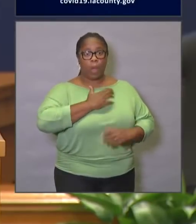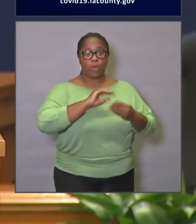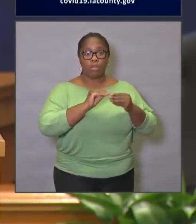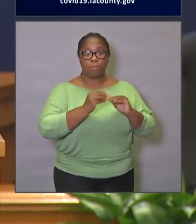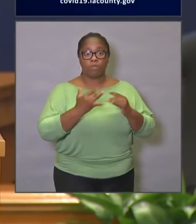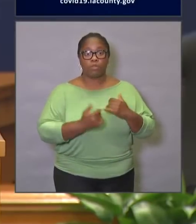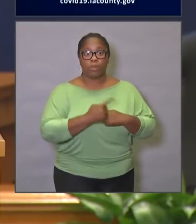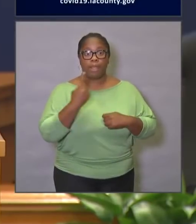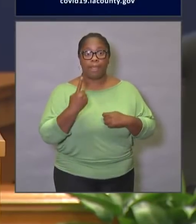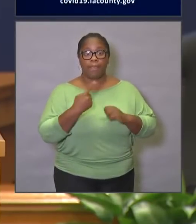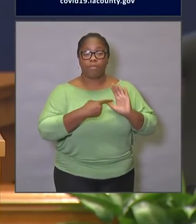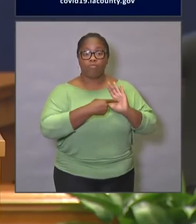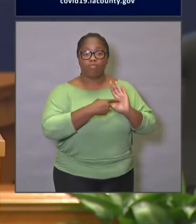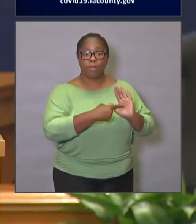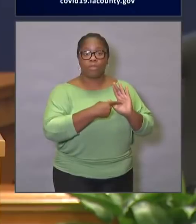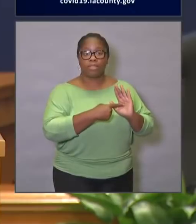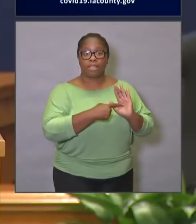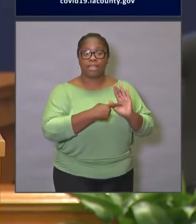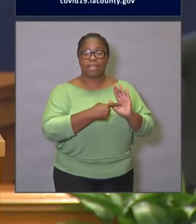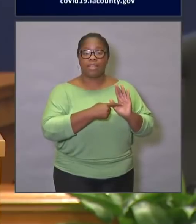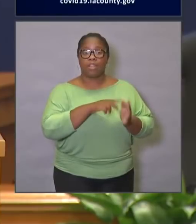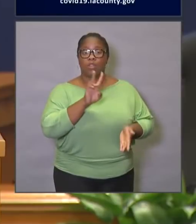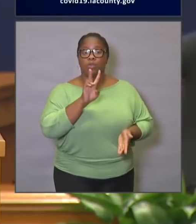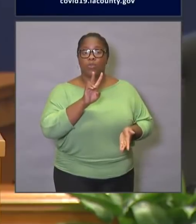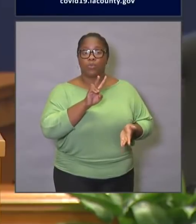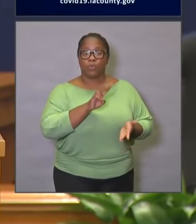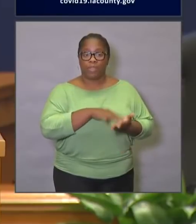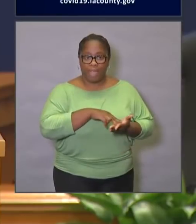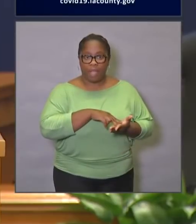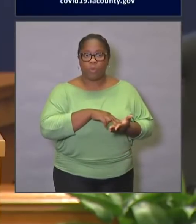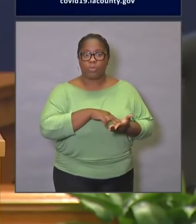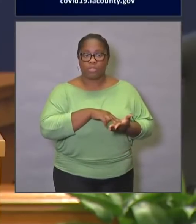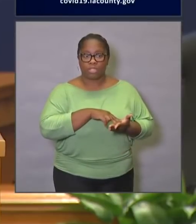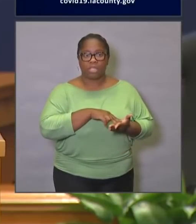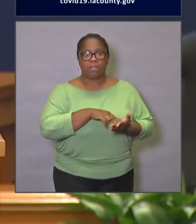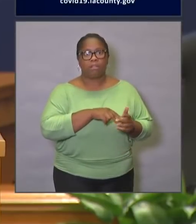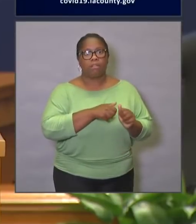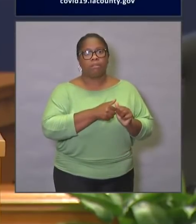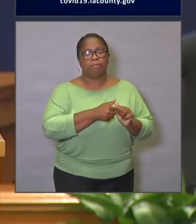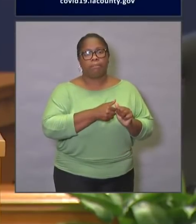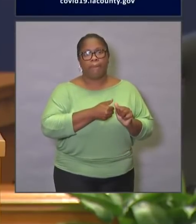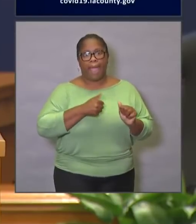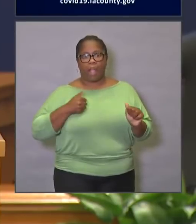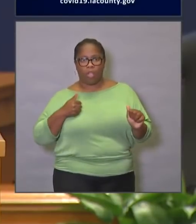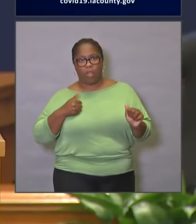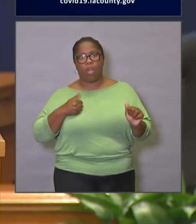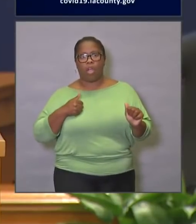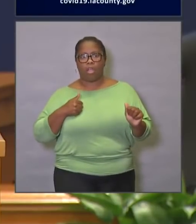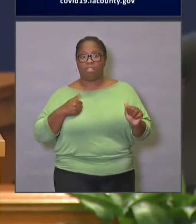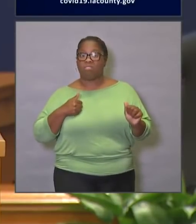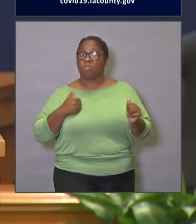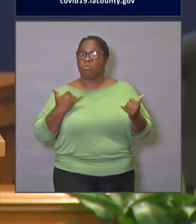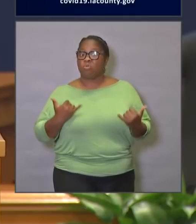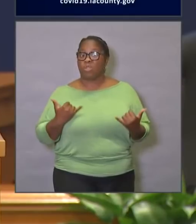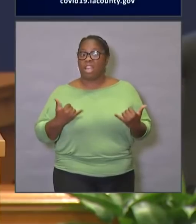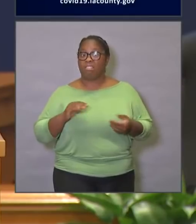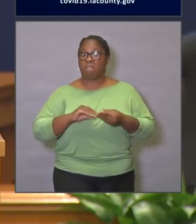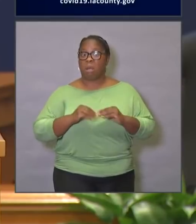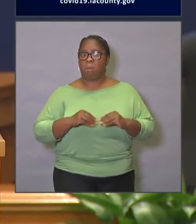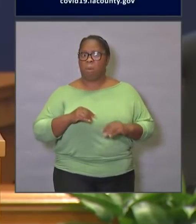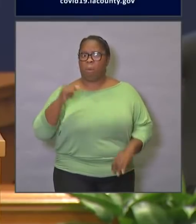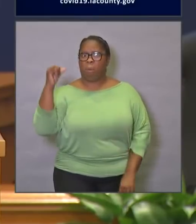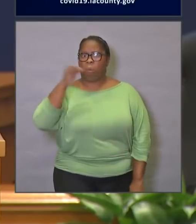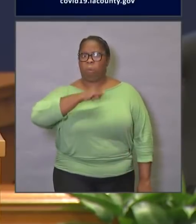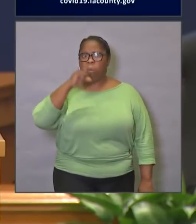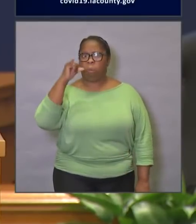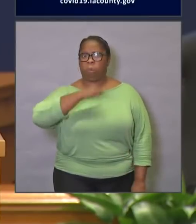today represent over 2,000 cases that are a backlog, which is why they're so high.